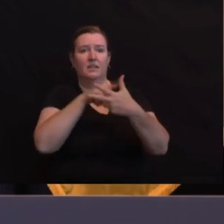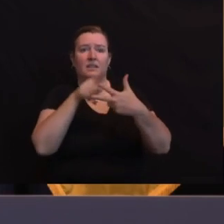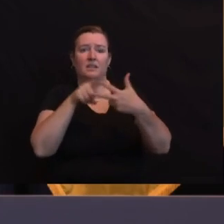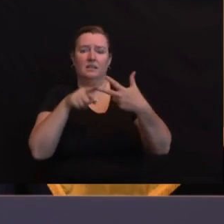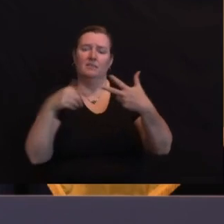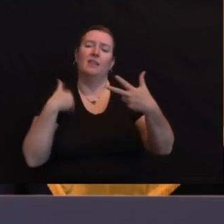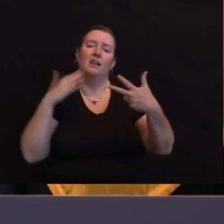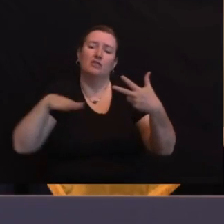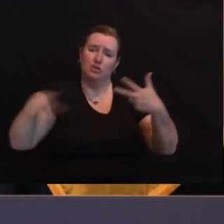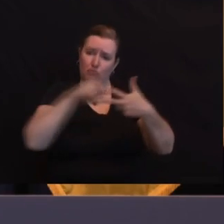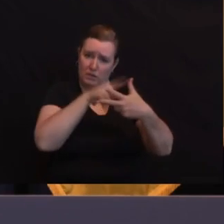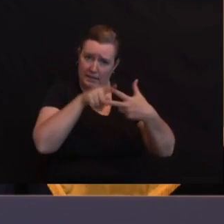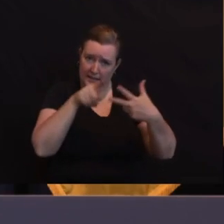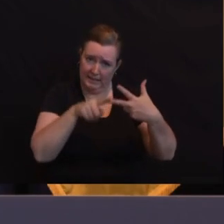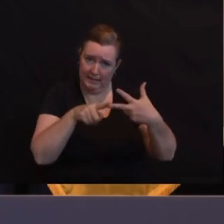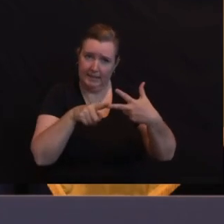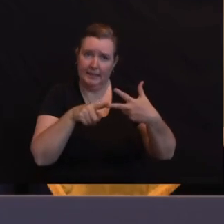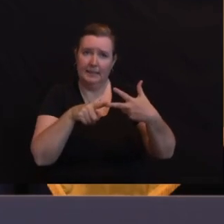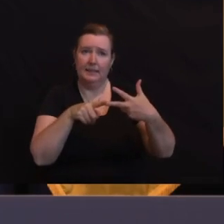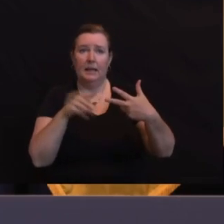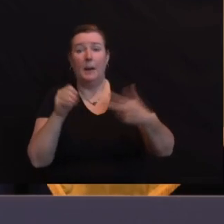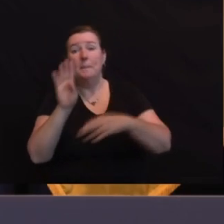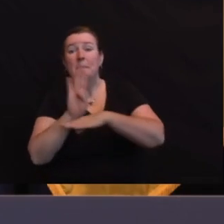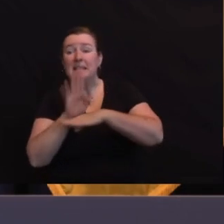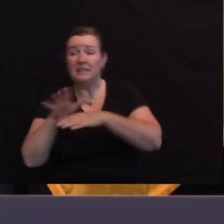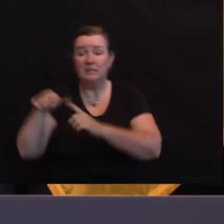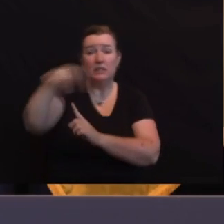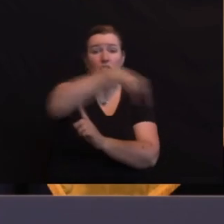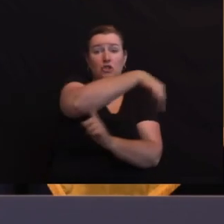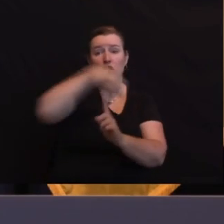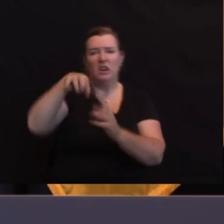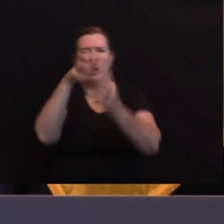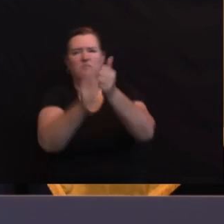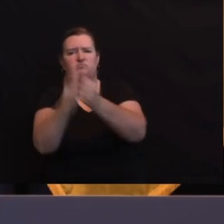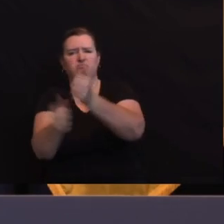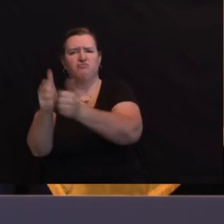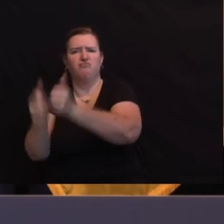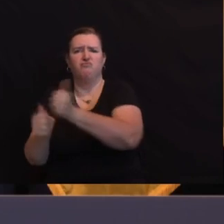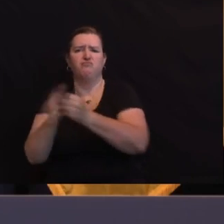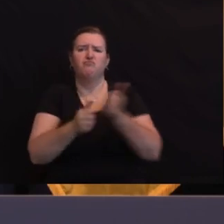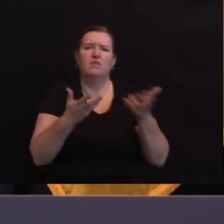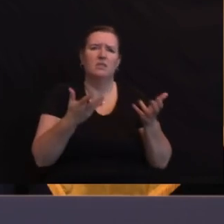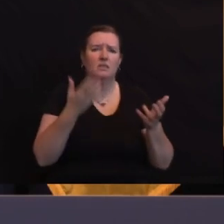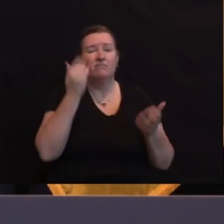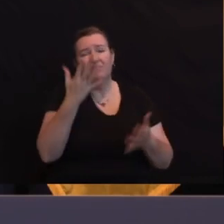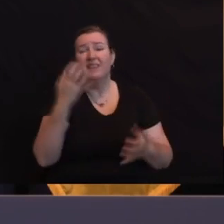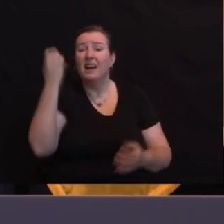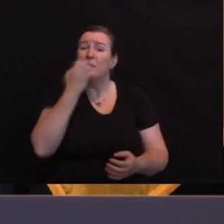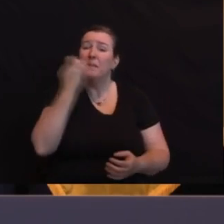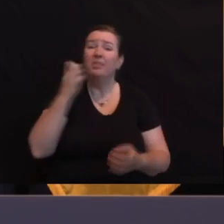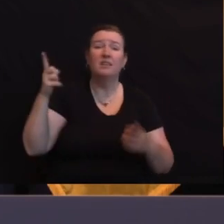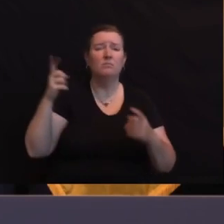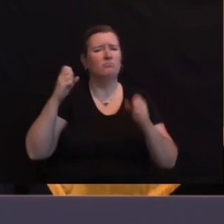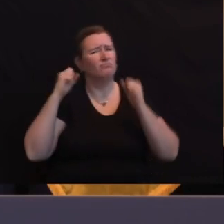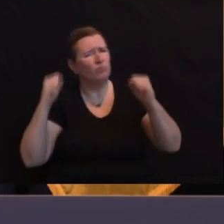as well as destroying a local business. Elizabeth is a strong and resilient community, and I know